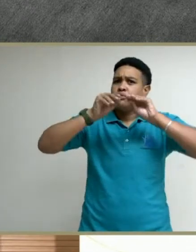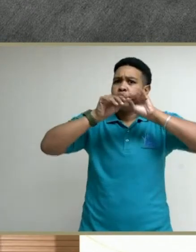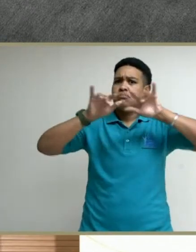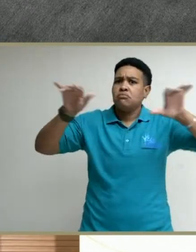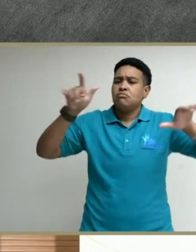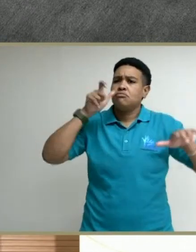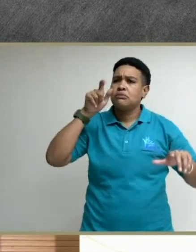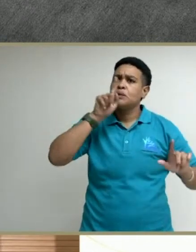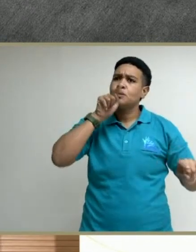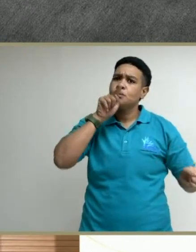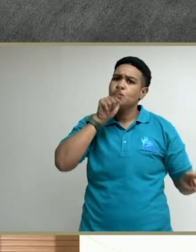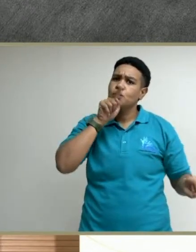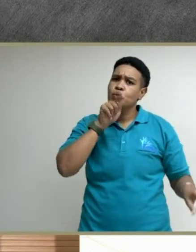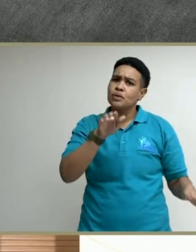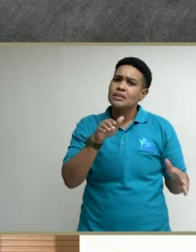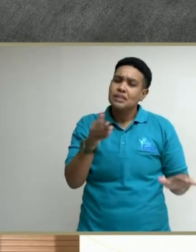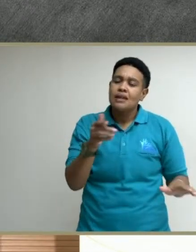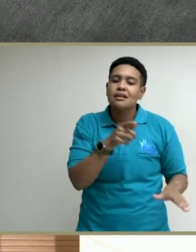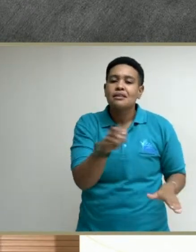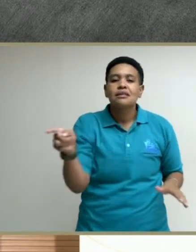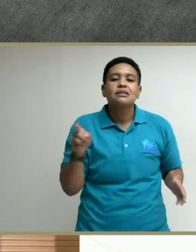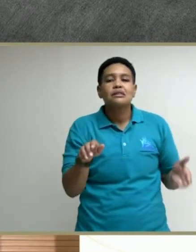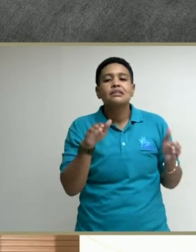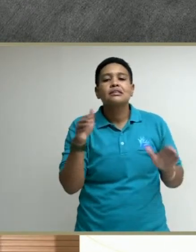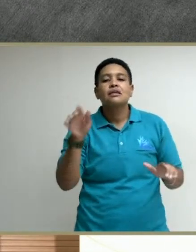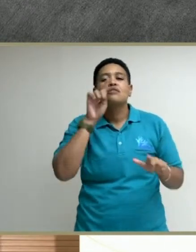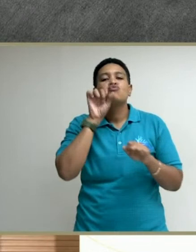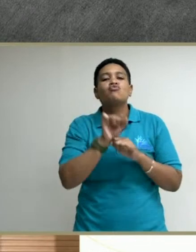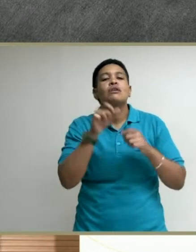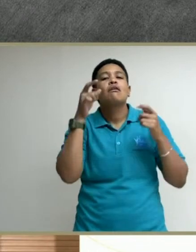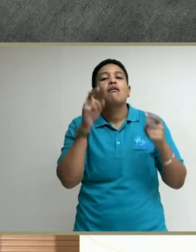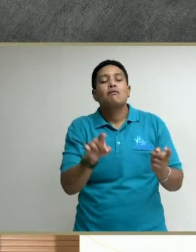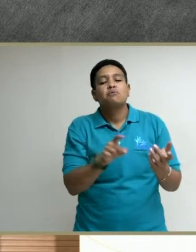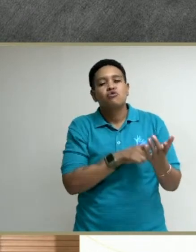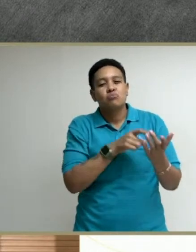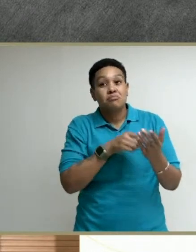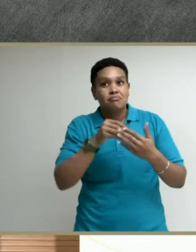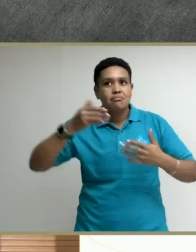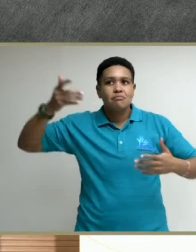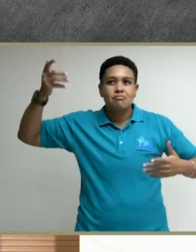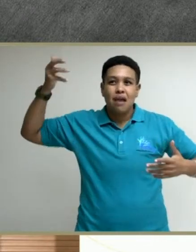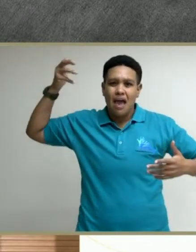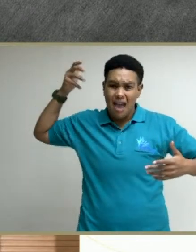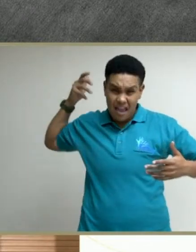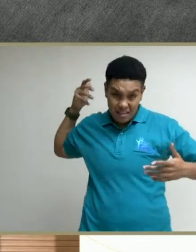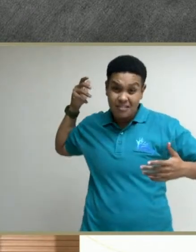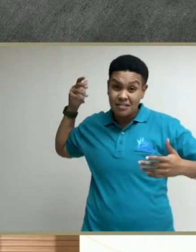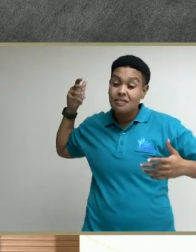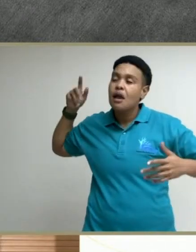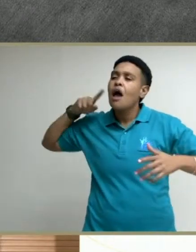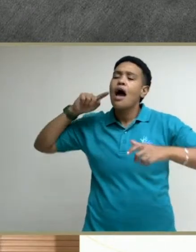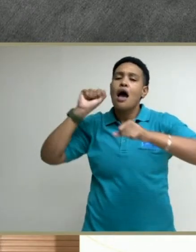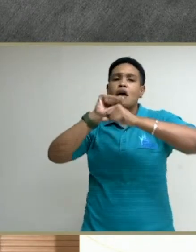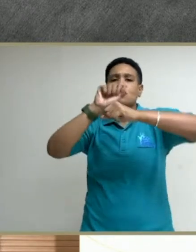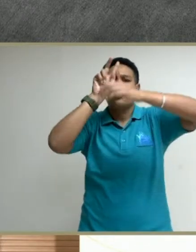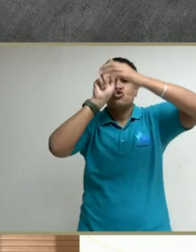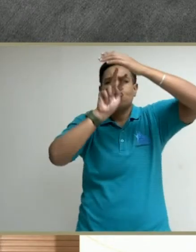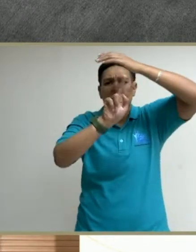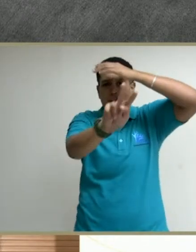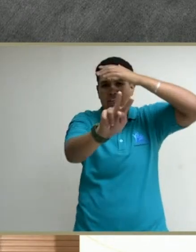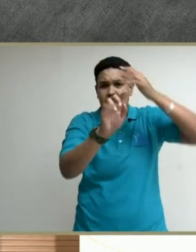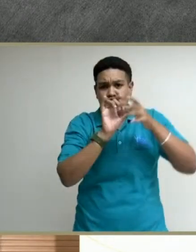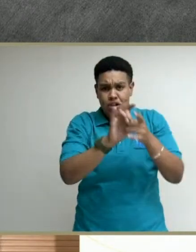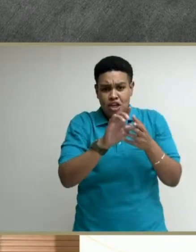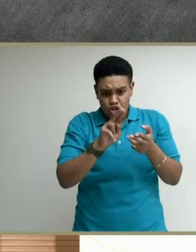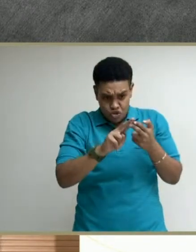being reported, these deaths would have occurred sometime in the past, and our actual trajectory in terms of the number